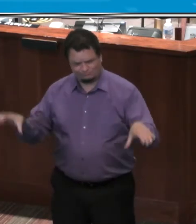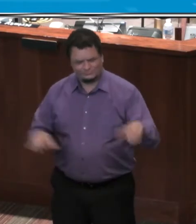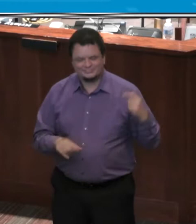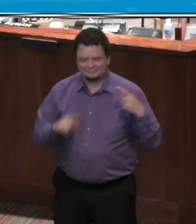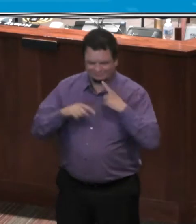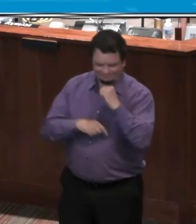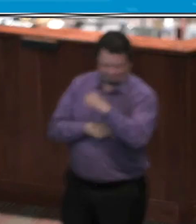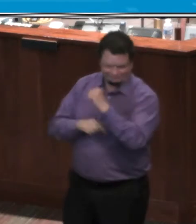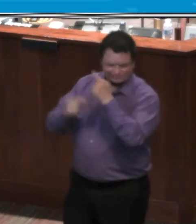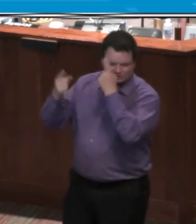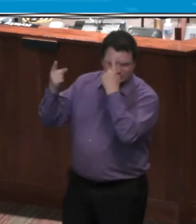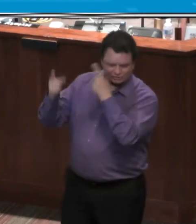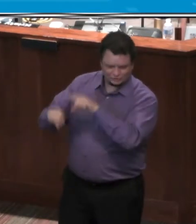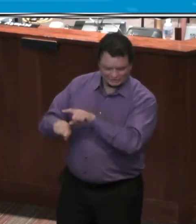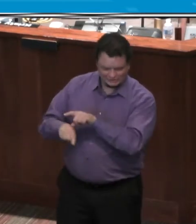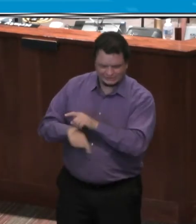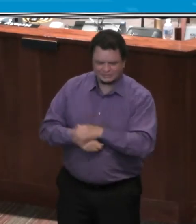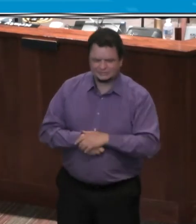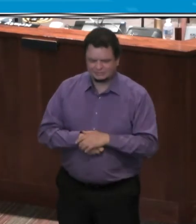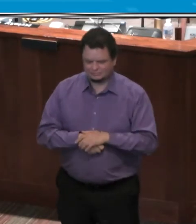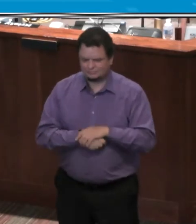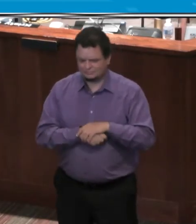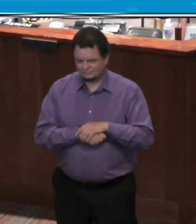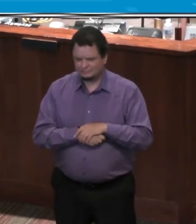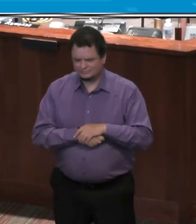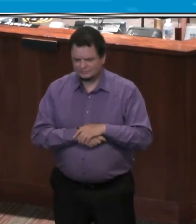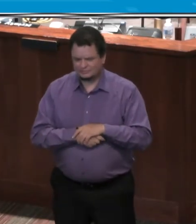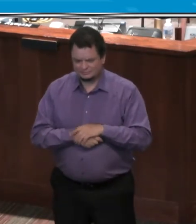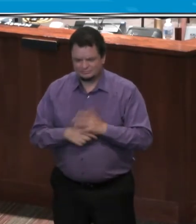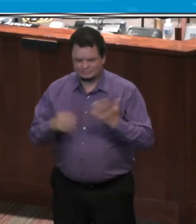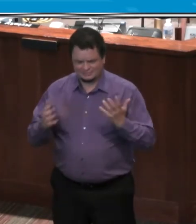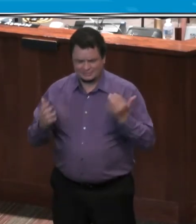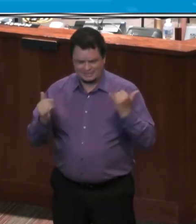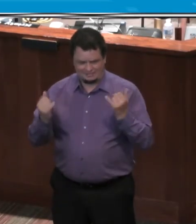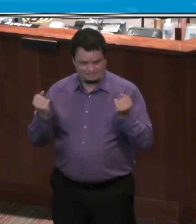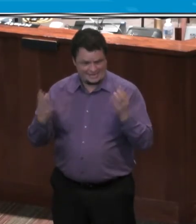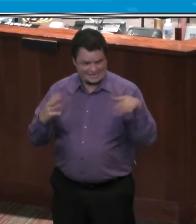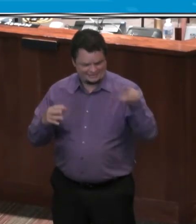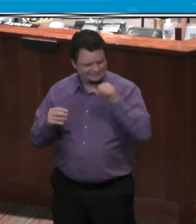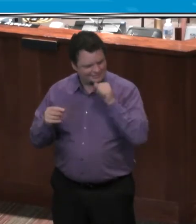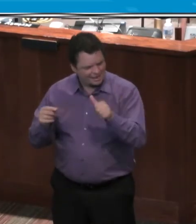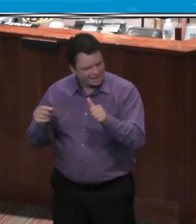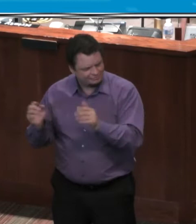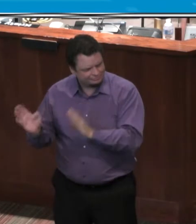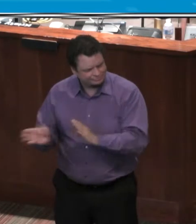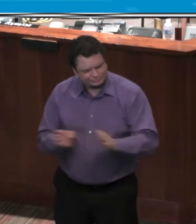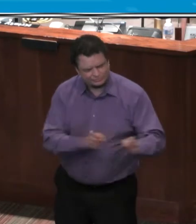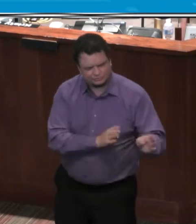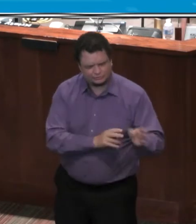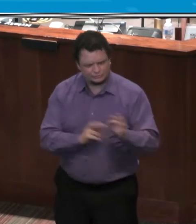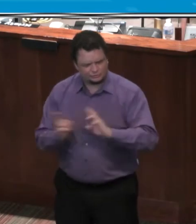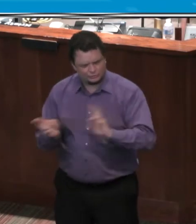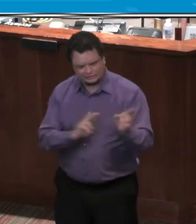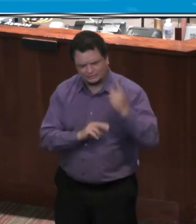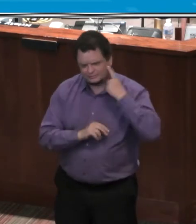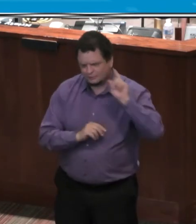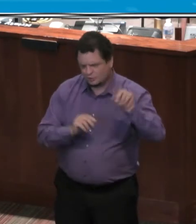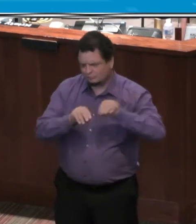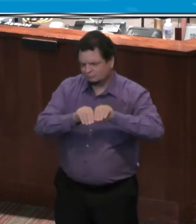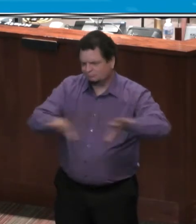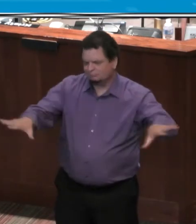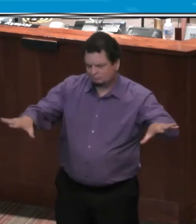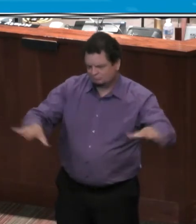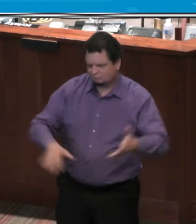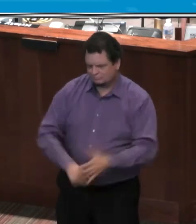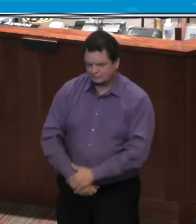pandemic, and we had leadership that had the foresight to have us positioned to be able to quickly